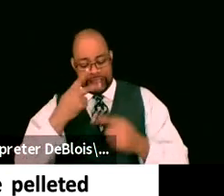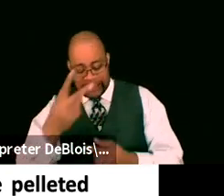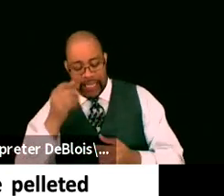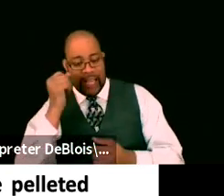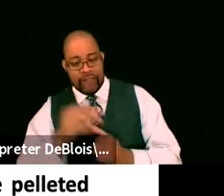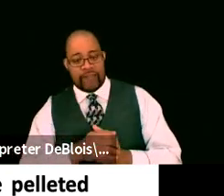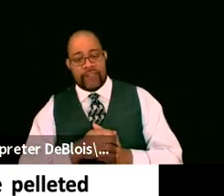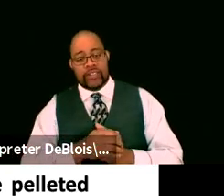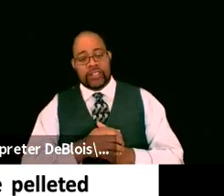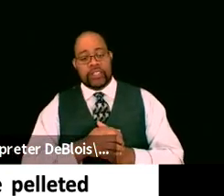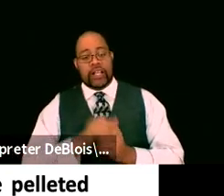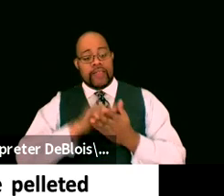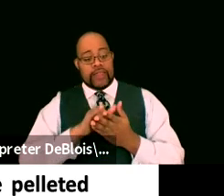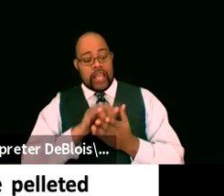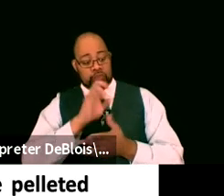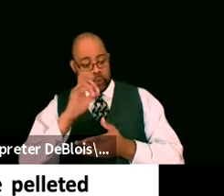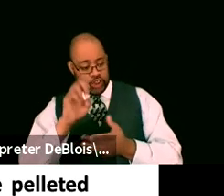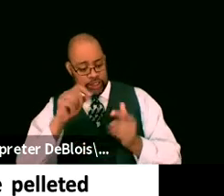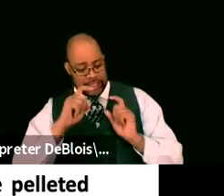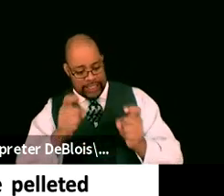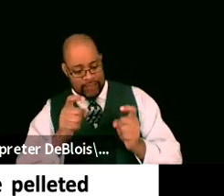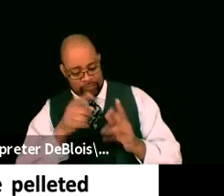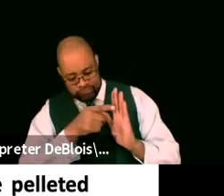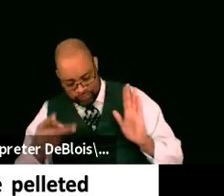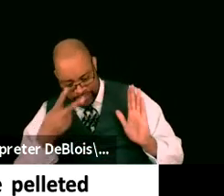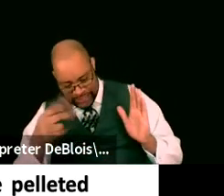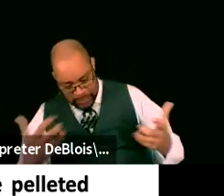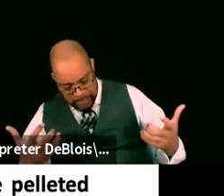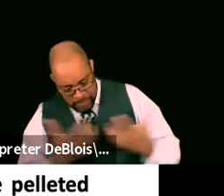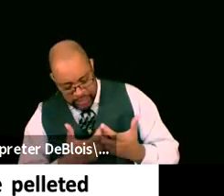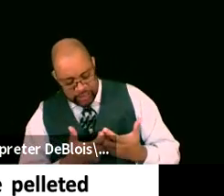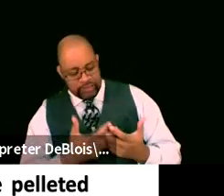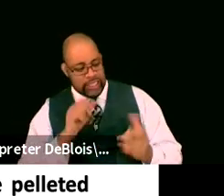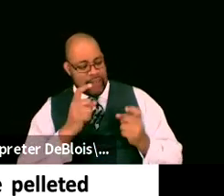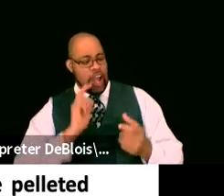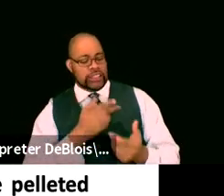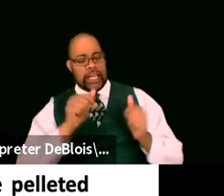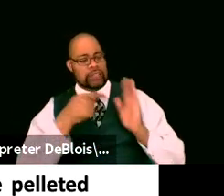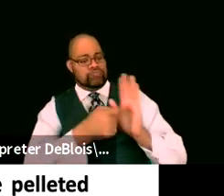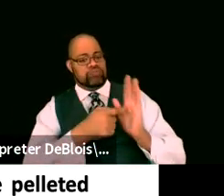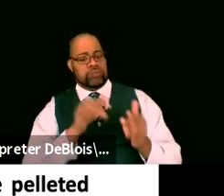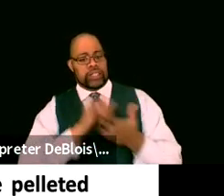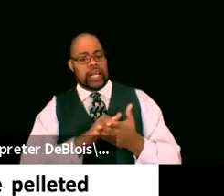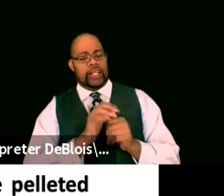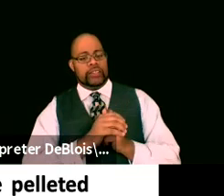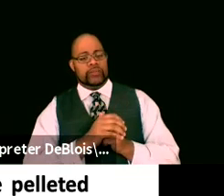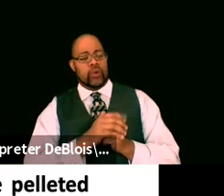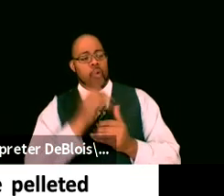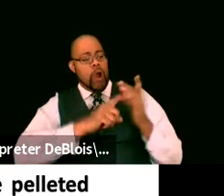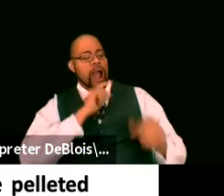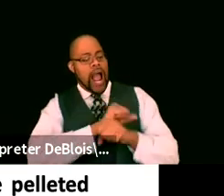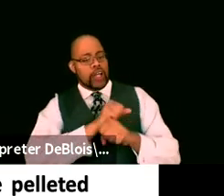if the greater resolution provided by genome sequencing would provide us any sort of indication as to what the